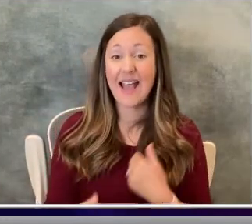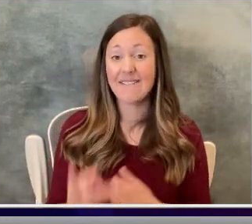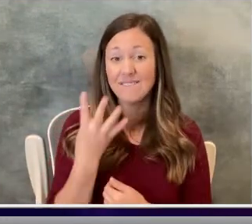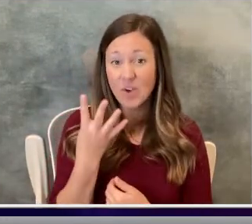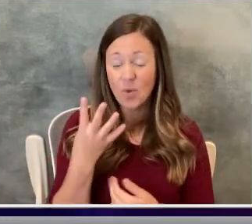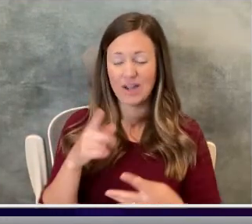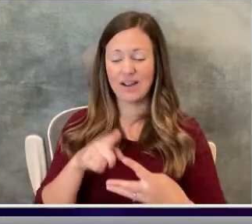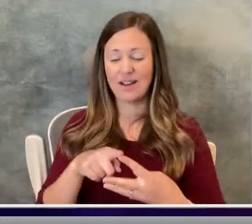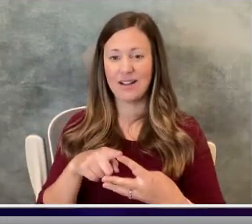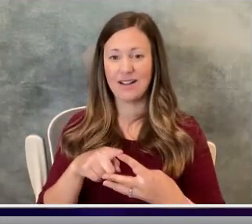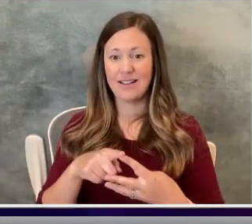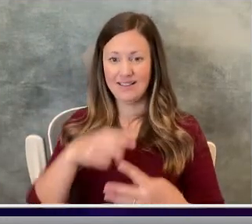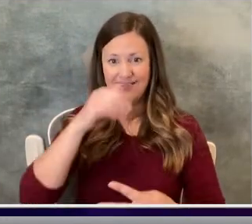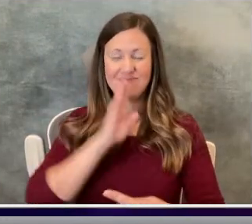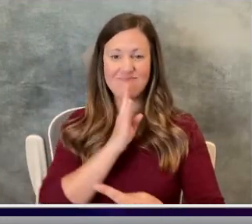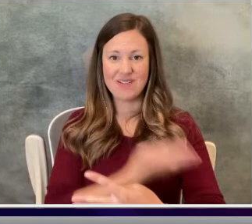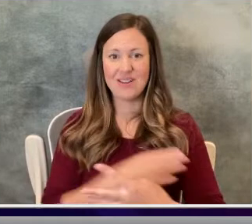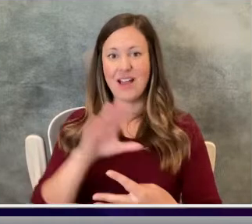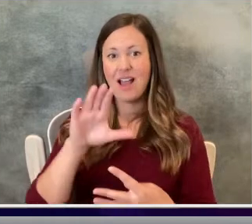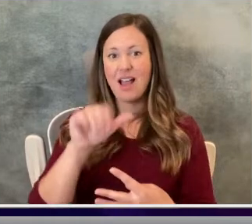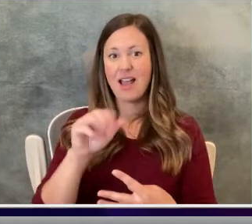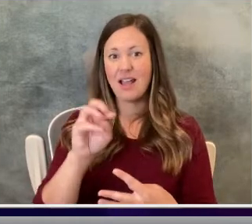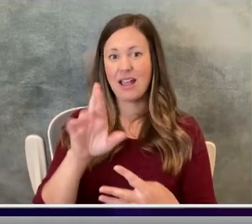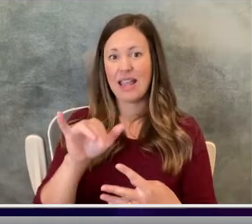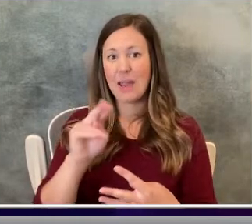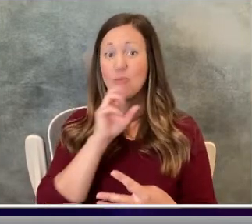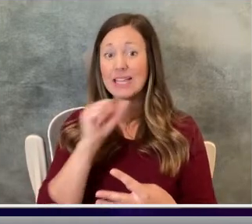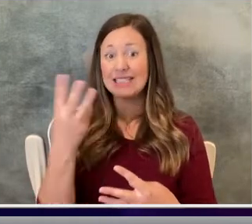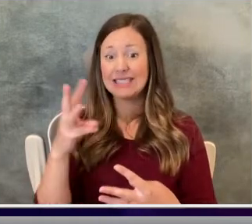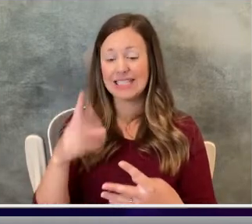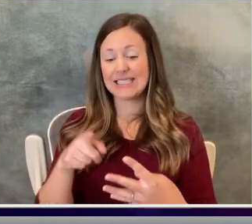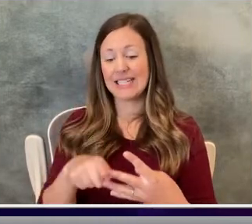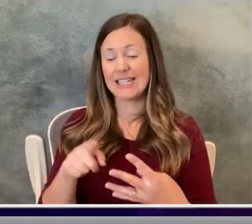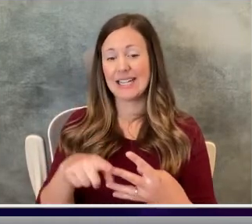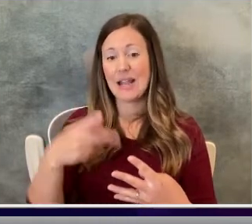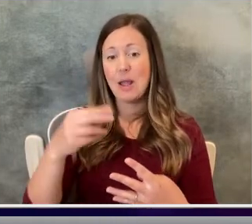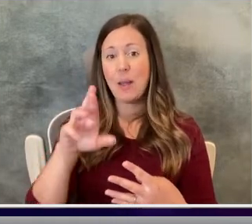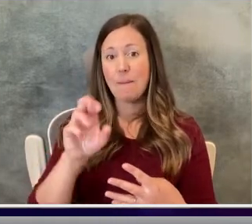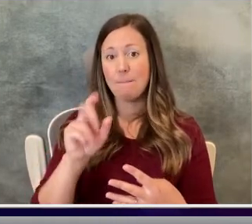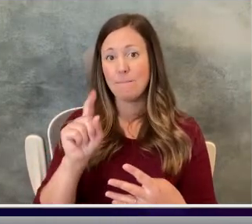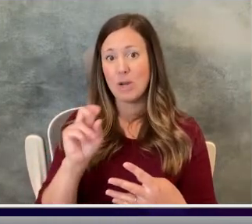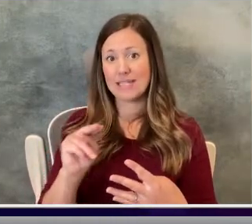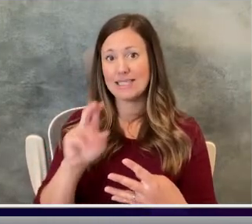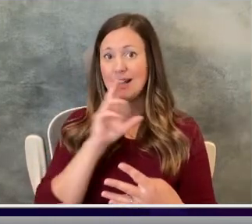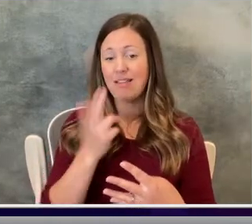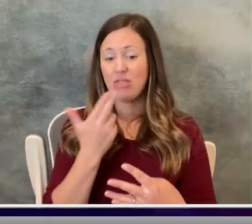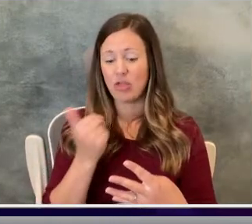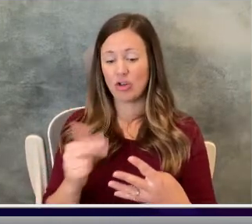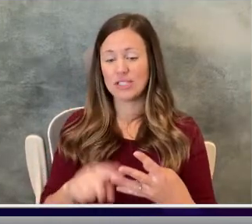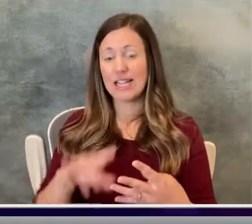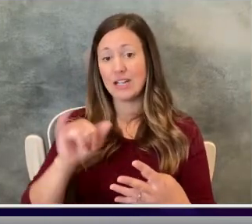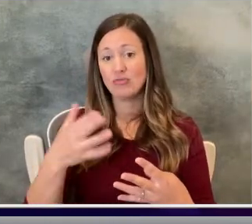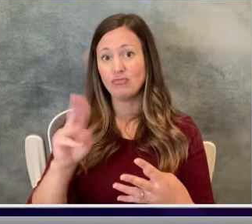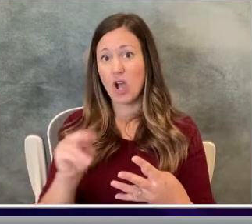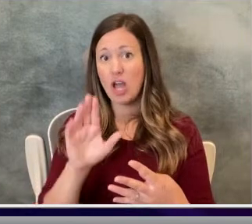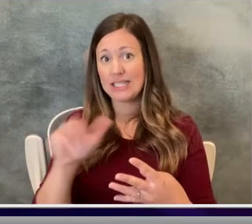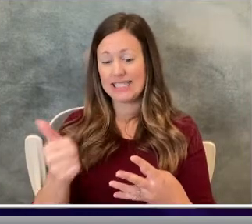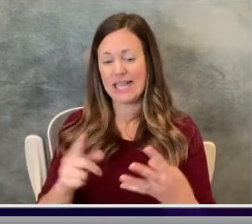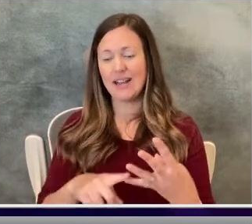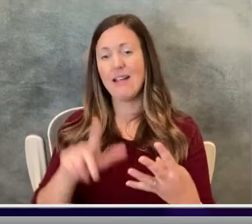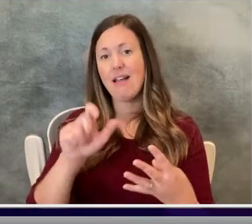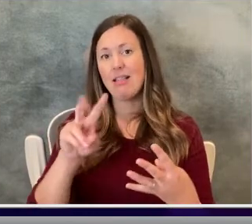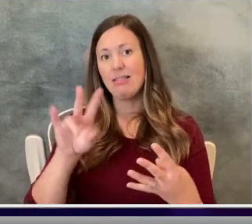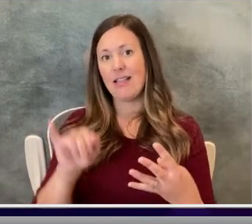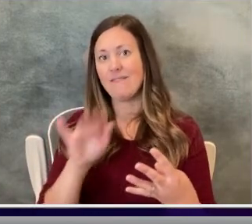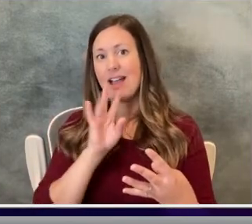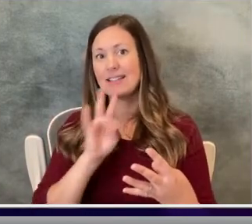girl, Cameron, she's 16. The next one's Preston, 13. John Hudson is 10. And Levi is 7. They're a handful, but